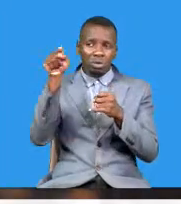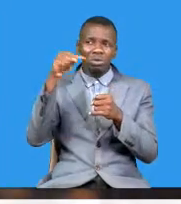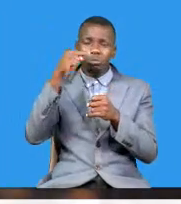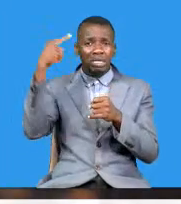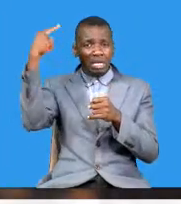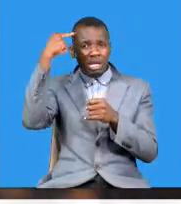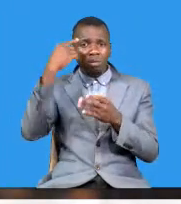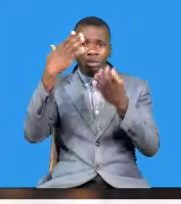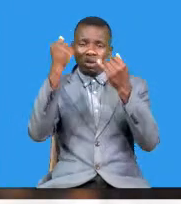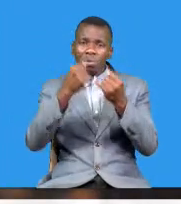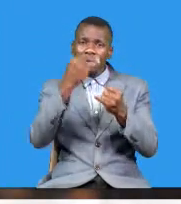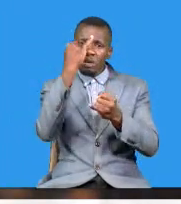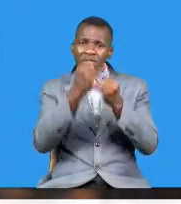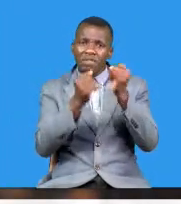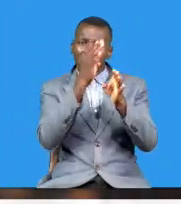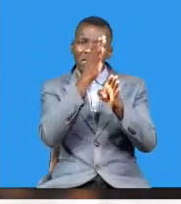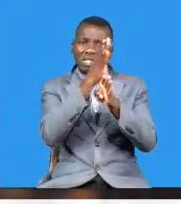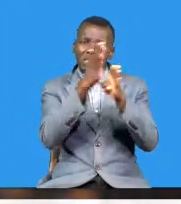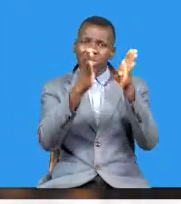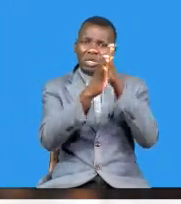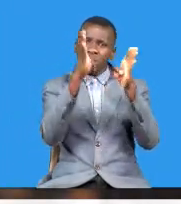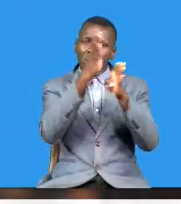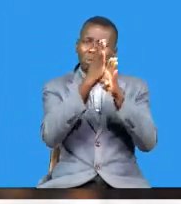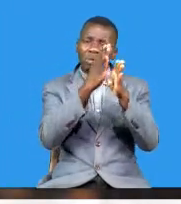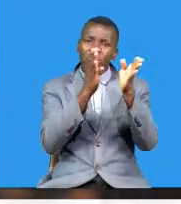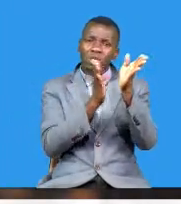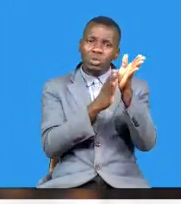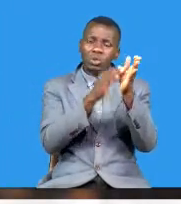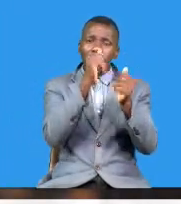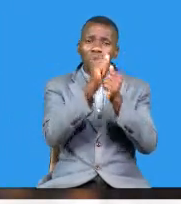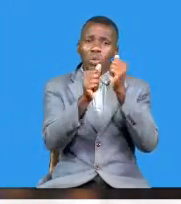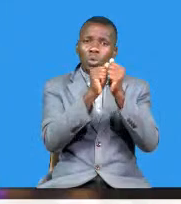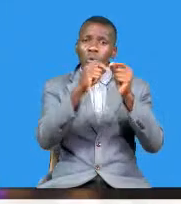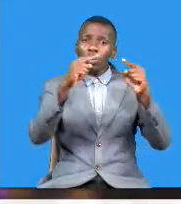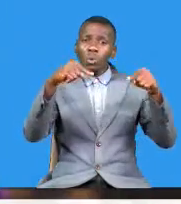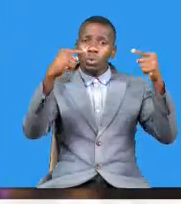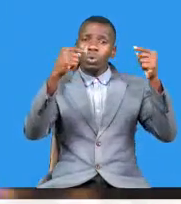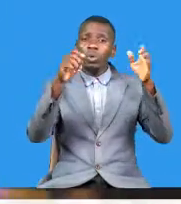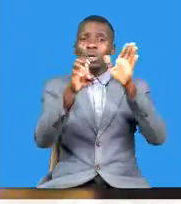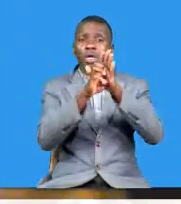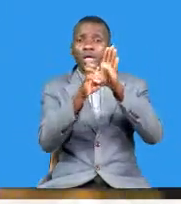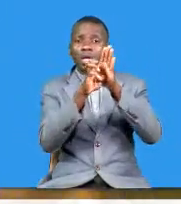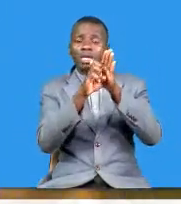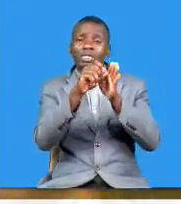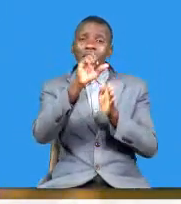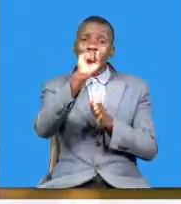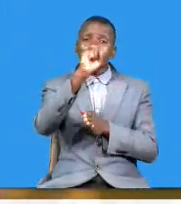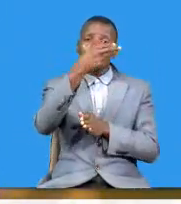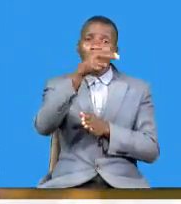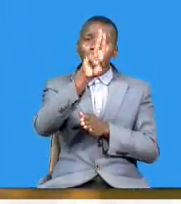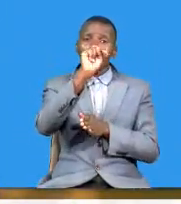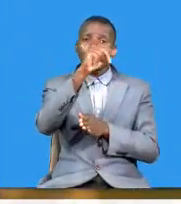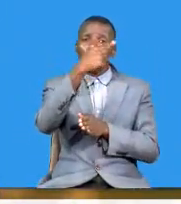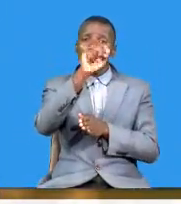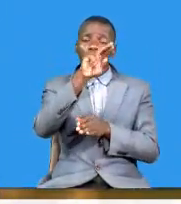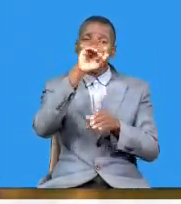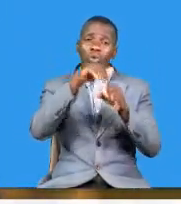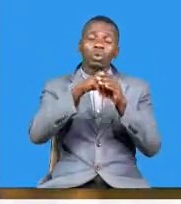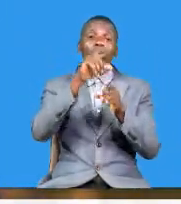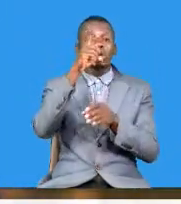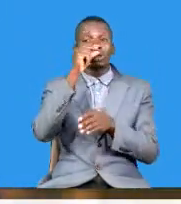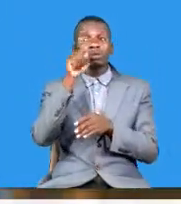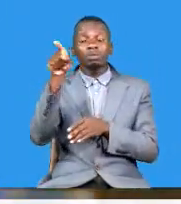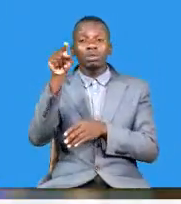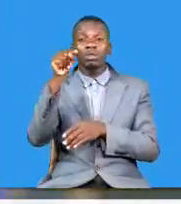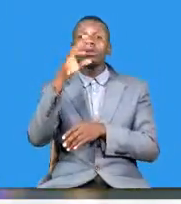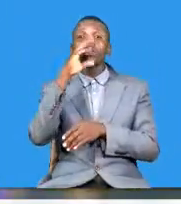school construction projects that are advanced like Shungu Namtitima Secondary School. The minister said this